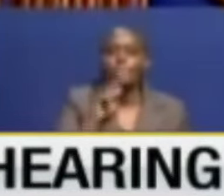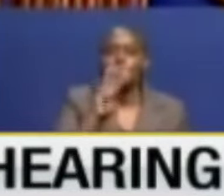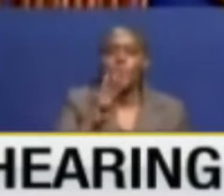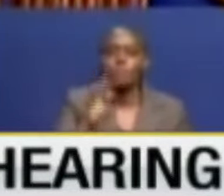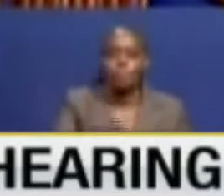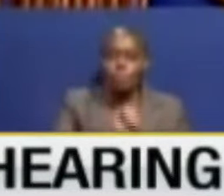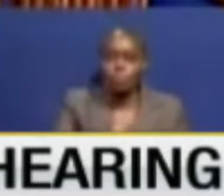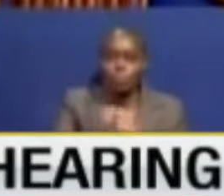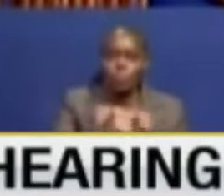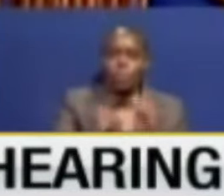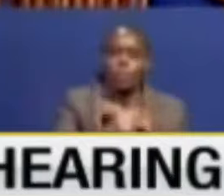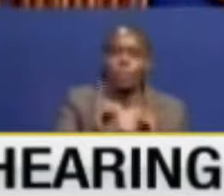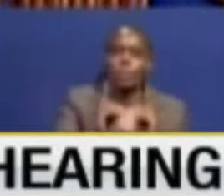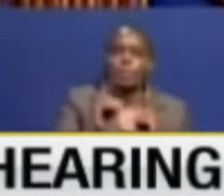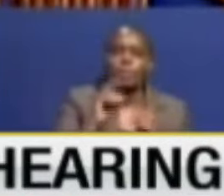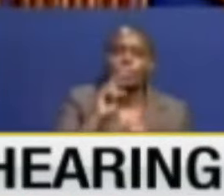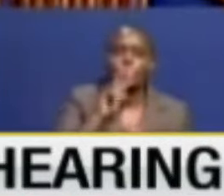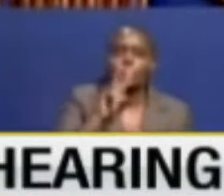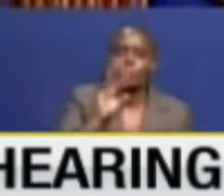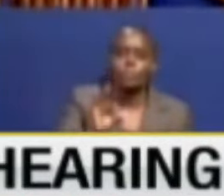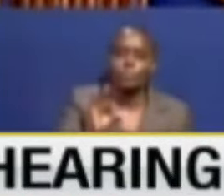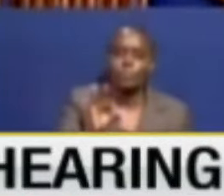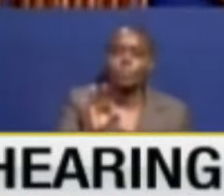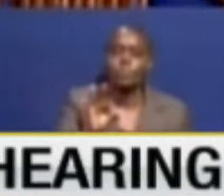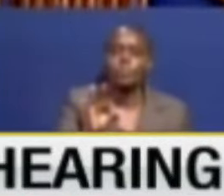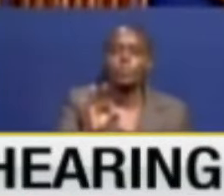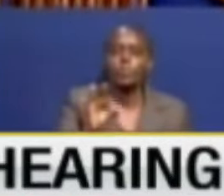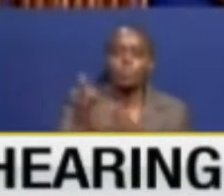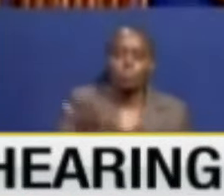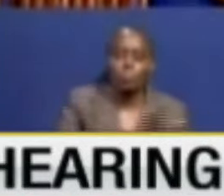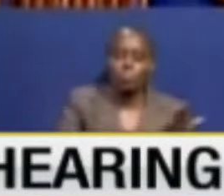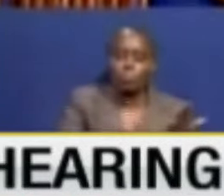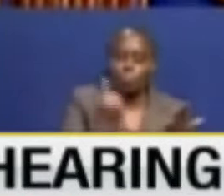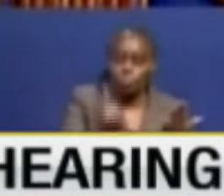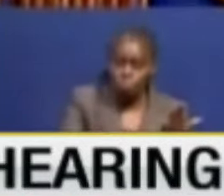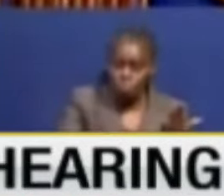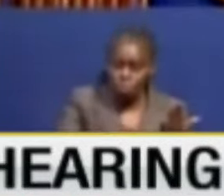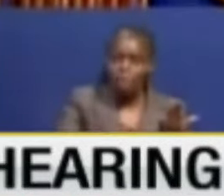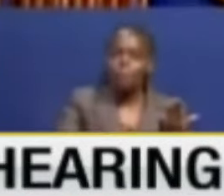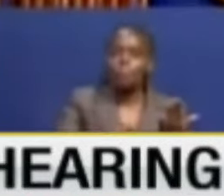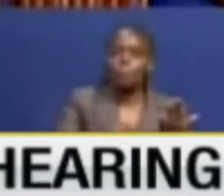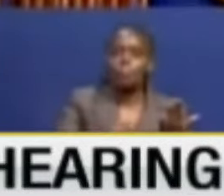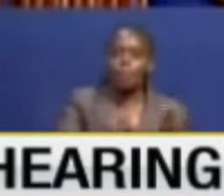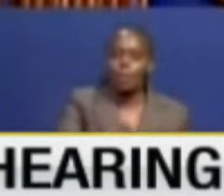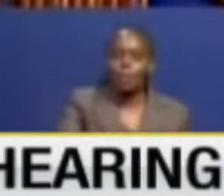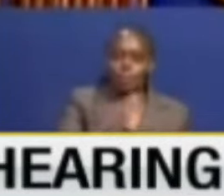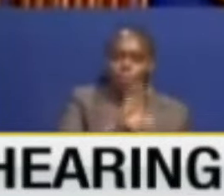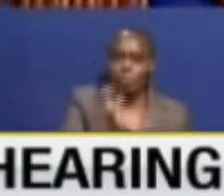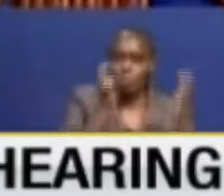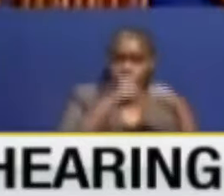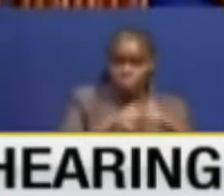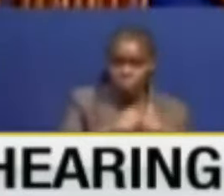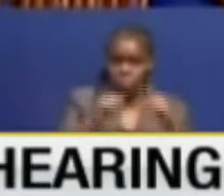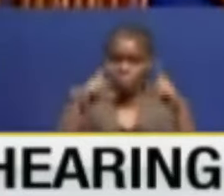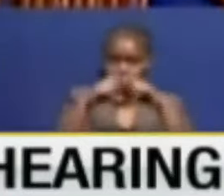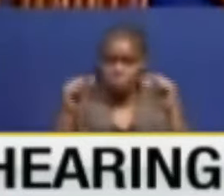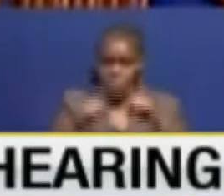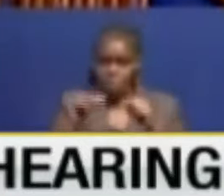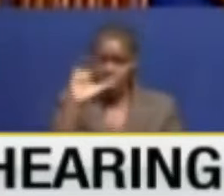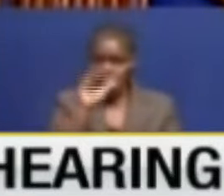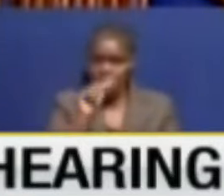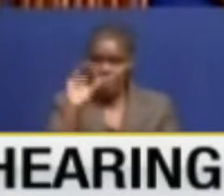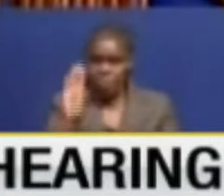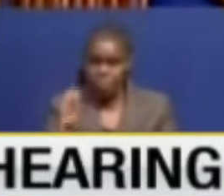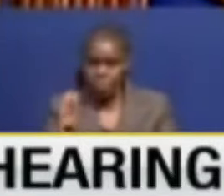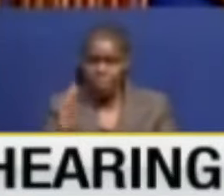1/CAM-001/AB-24 and dated the 17th of August 2024 to the invitation to appear issued to the County Assembly from Messrs. A and